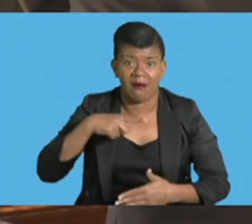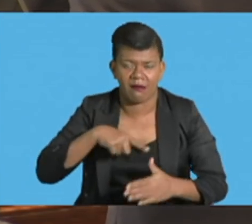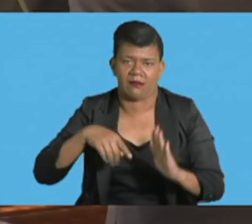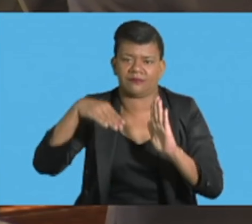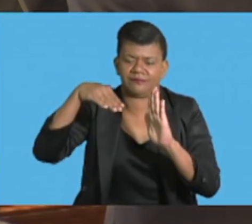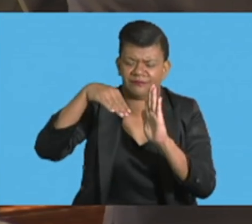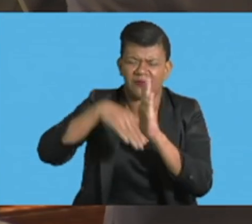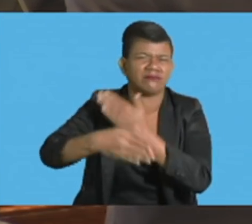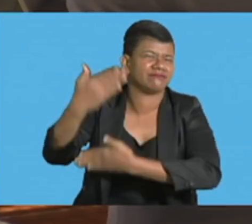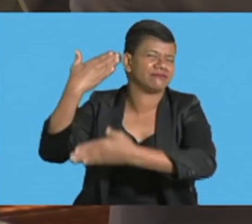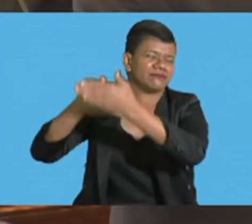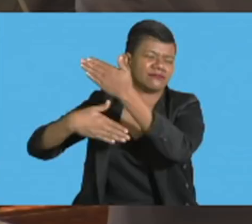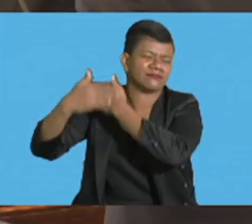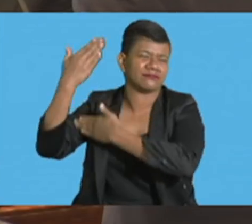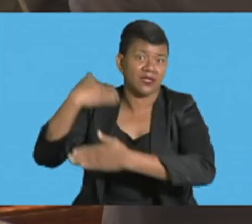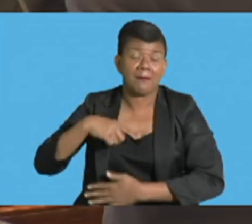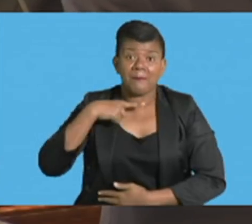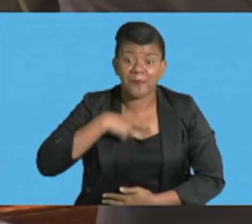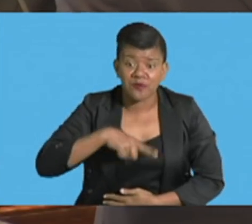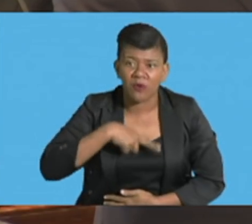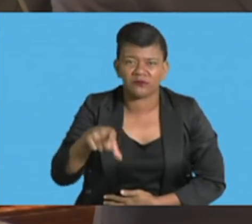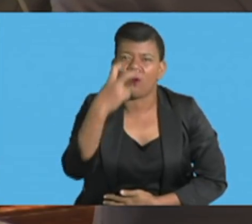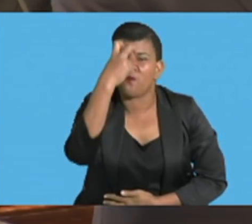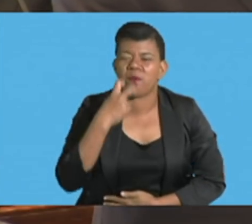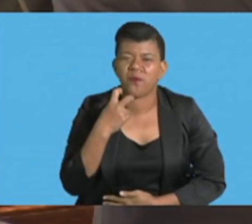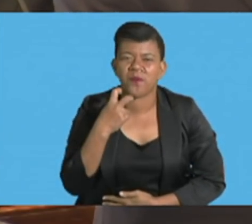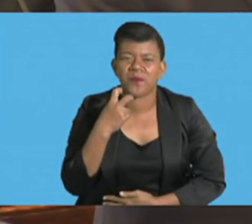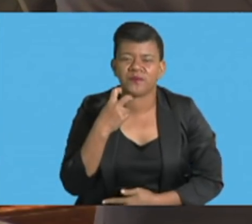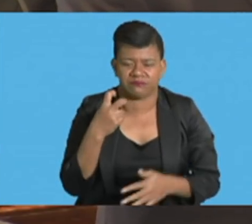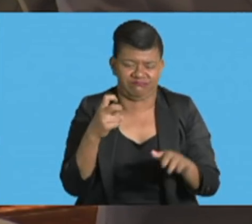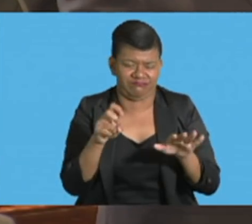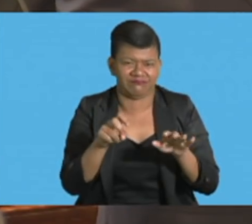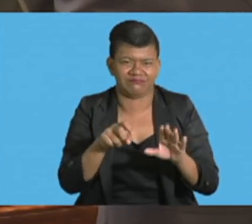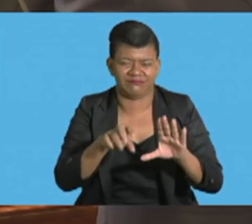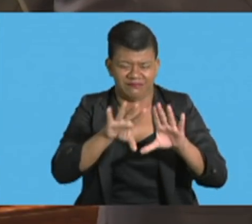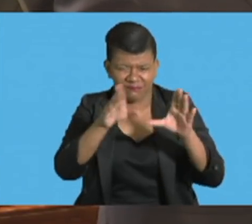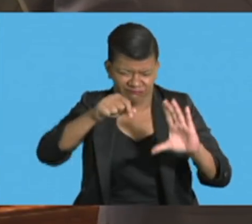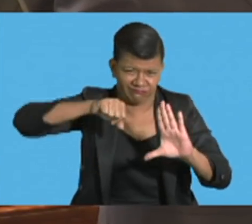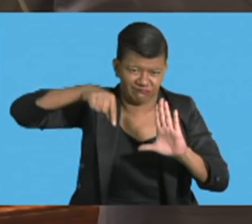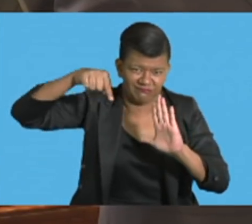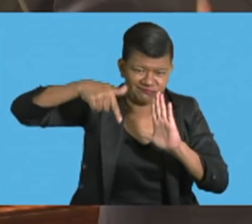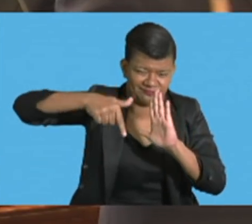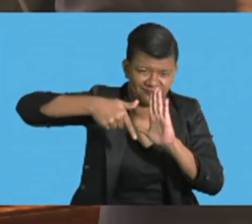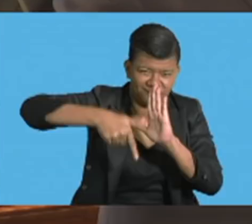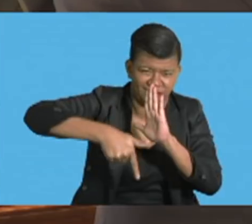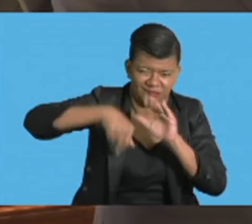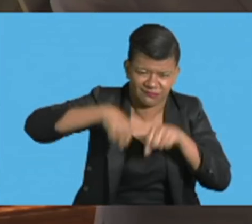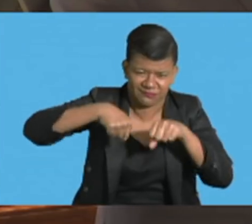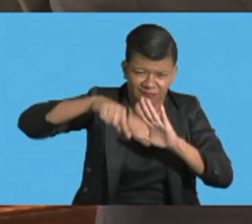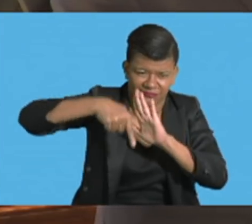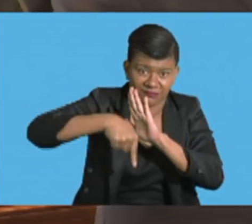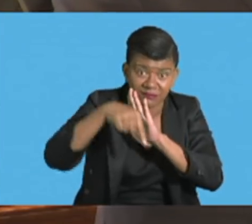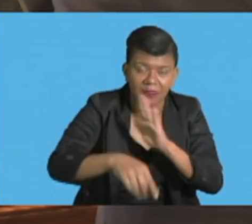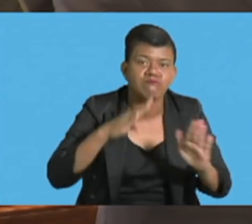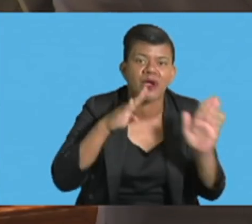production because it's an old mine and it's owned by private companies, nothing to do with government.